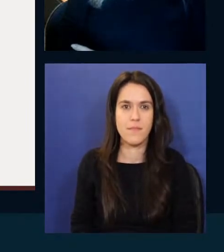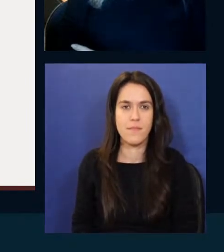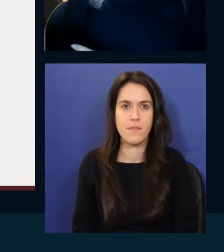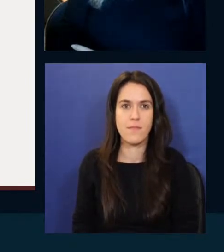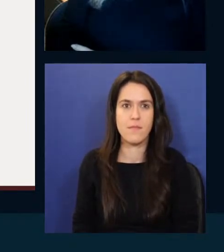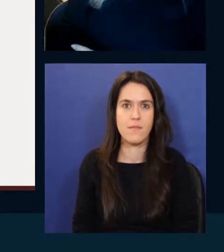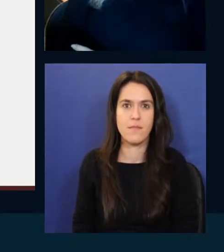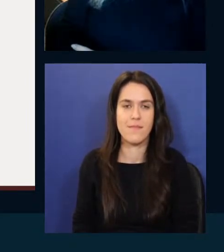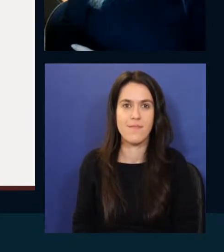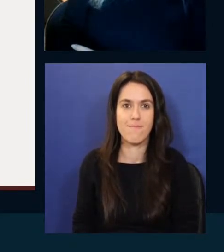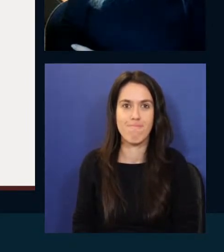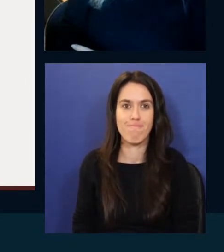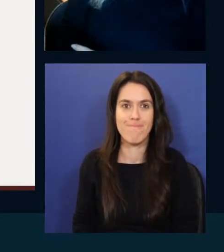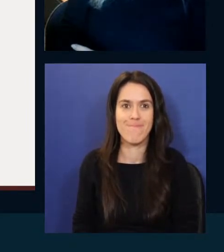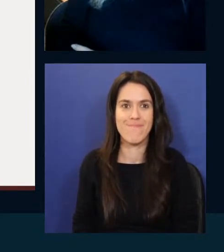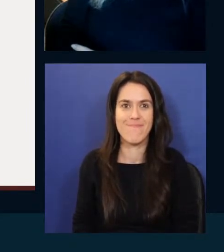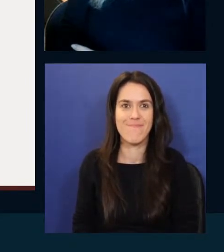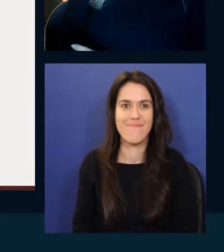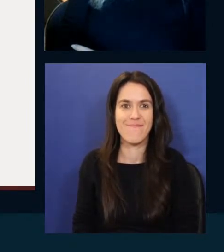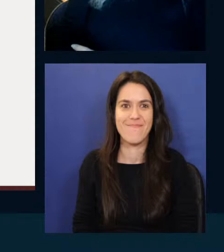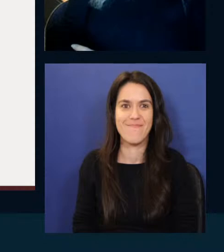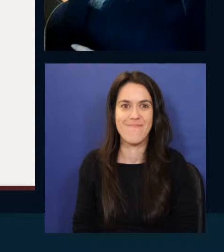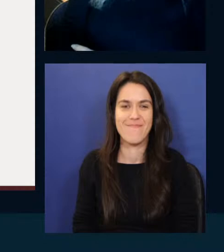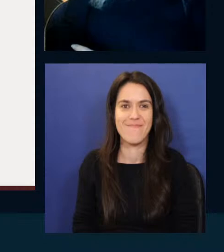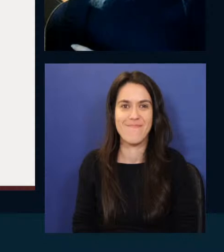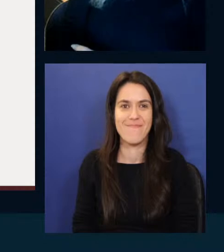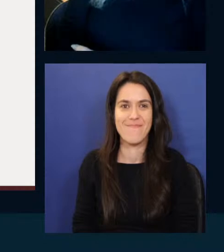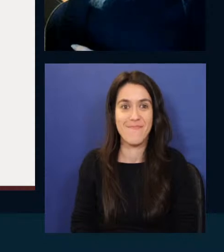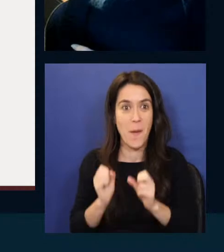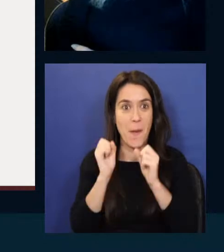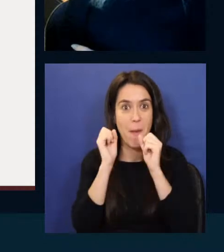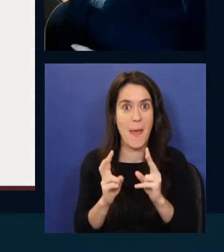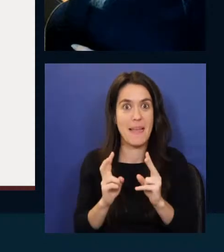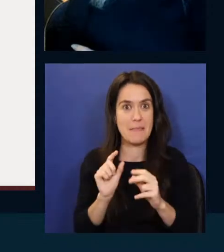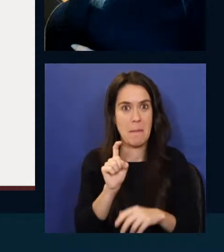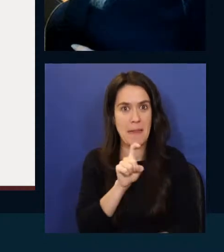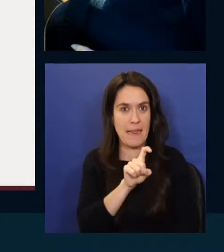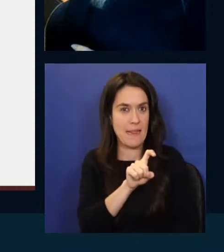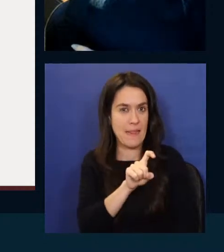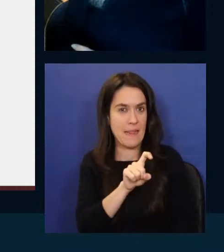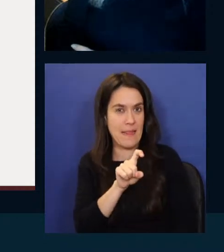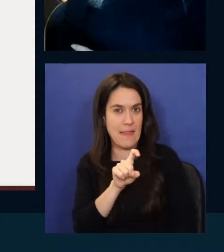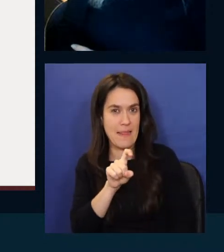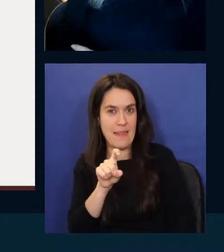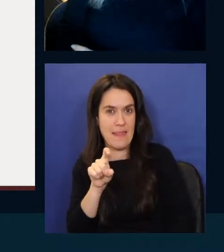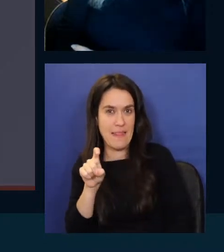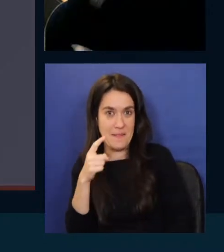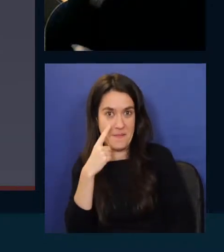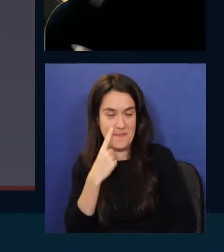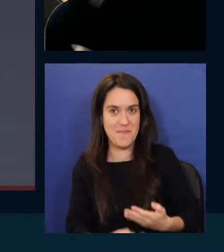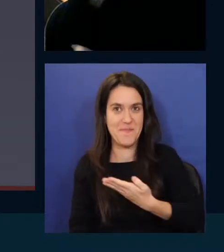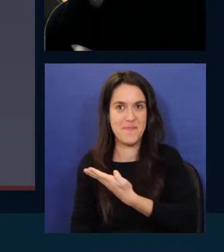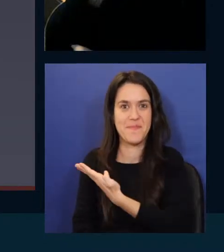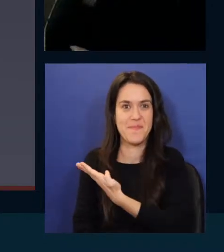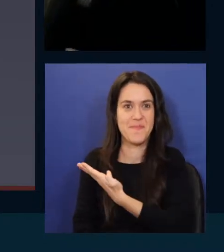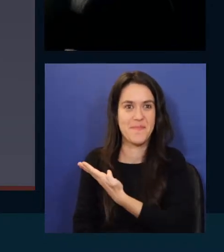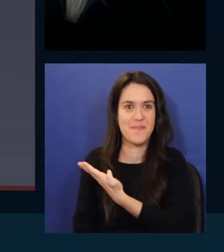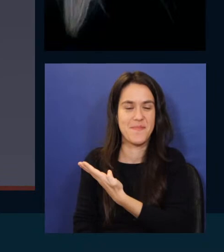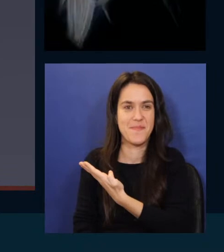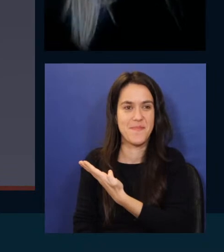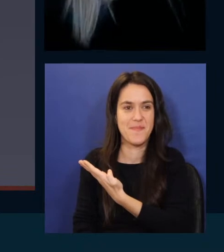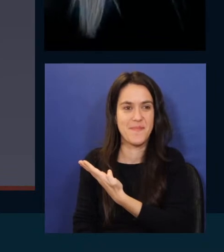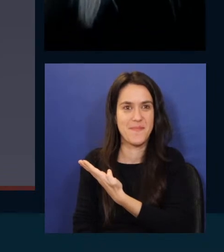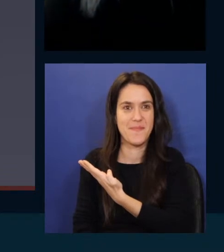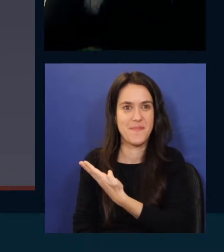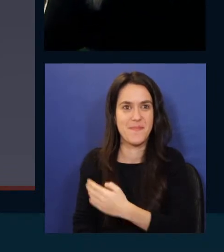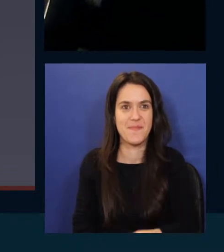All right, so let's jump a little bit further in here. There is another angle as well, and